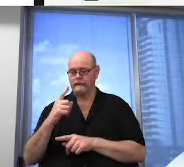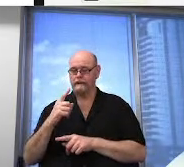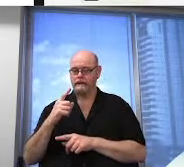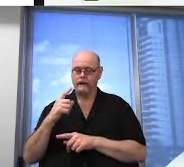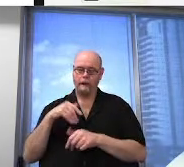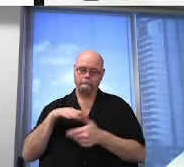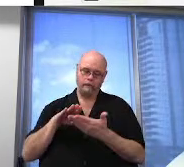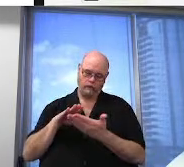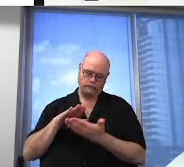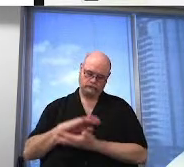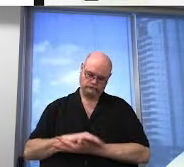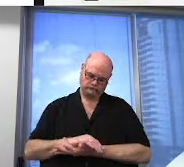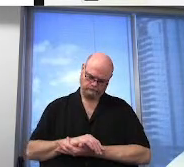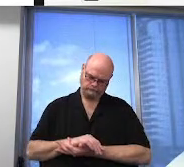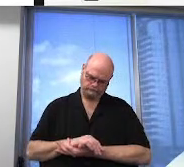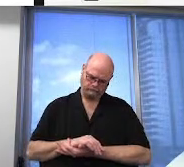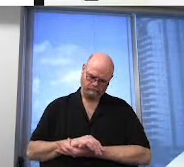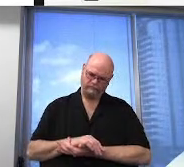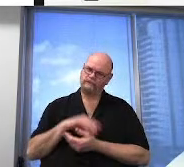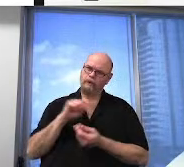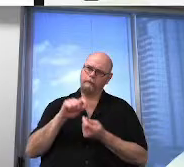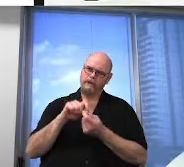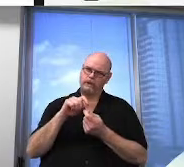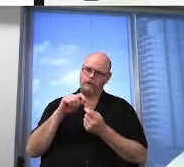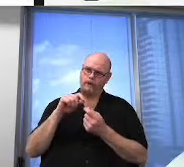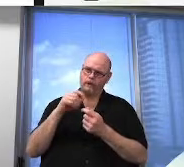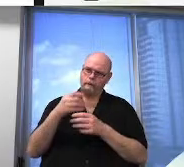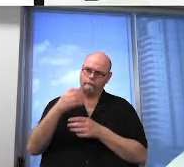And the cost for a particular pole or type of tower